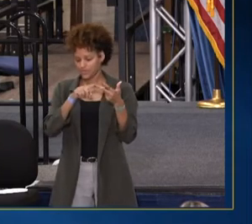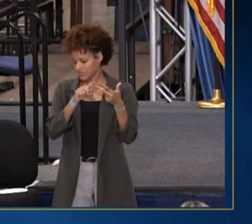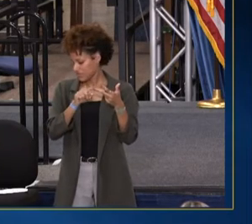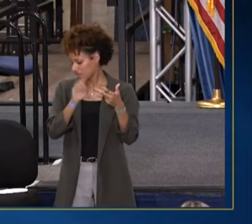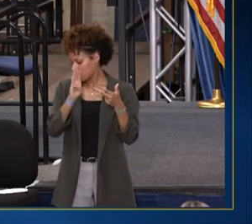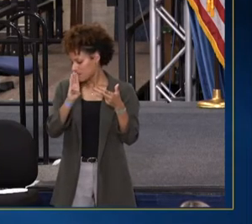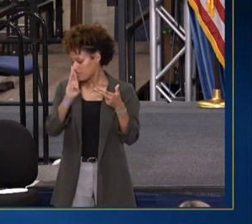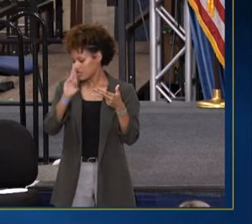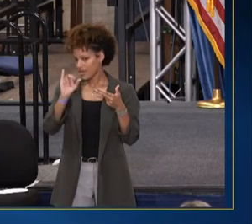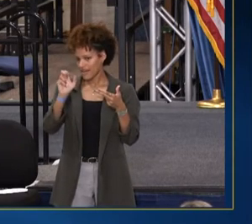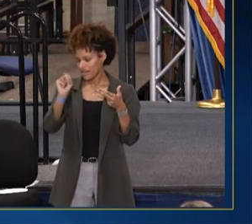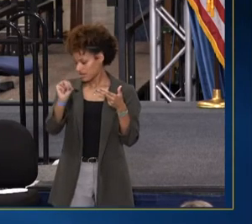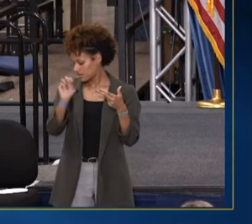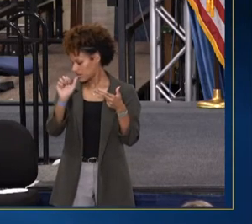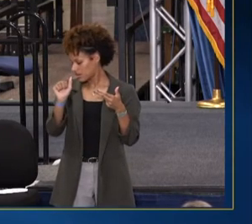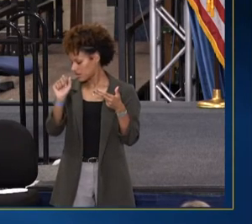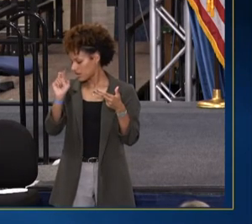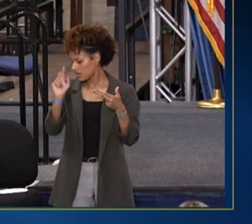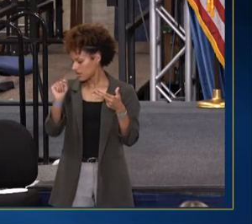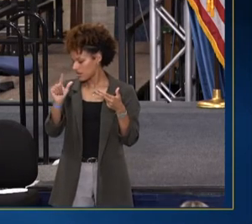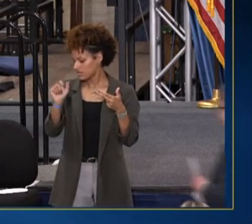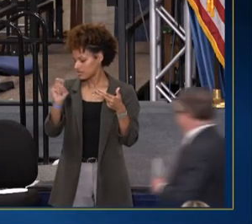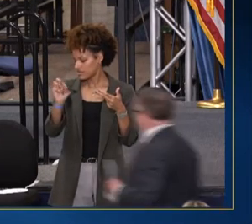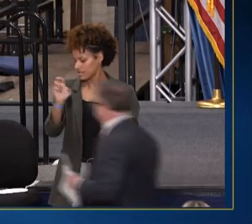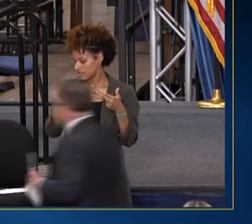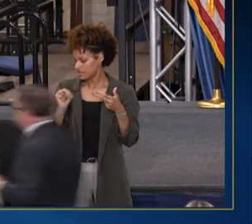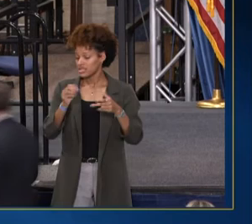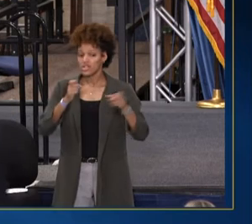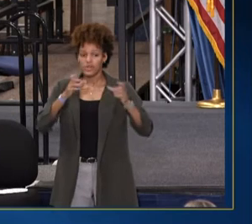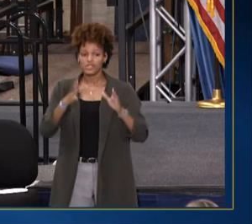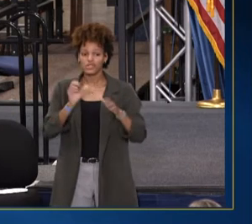Altman, Director of the National Mental Health,